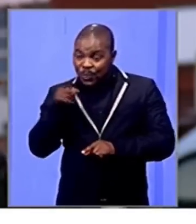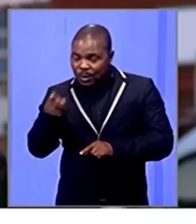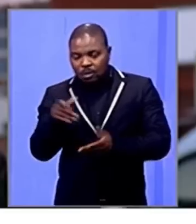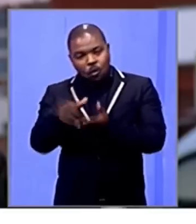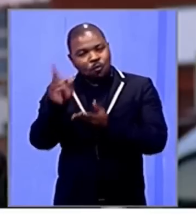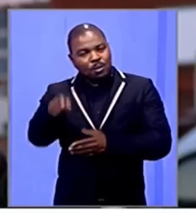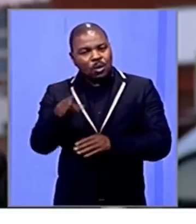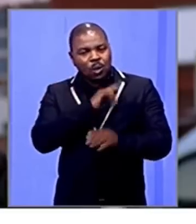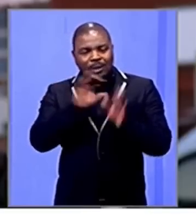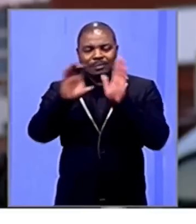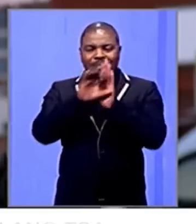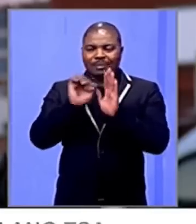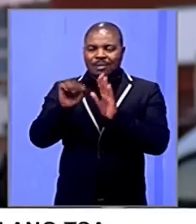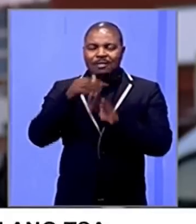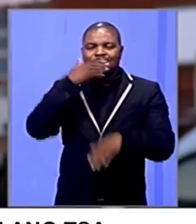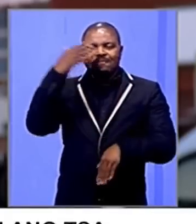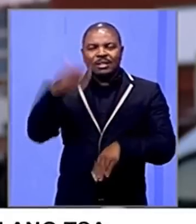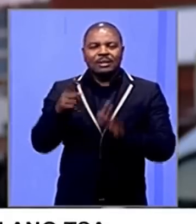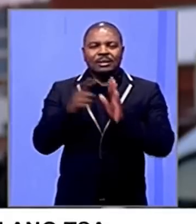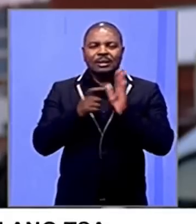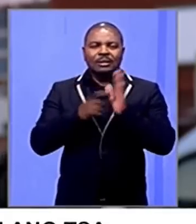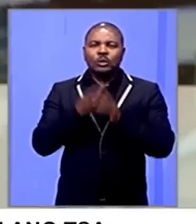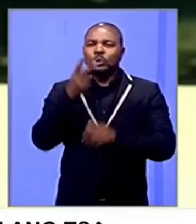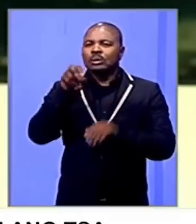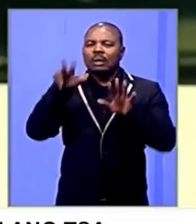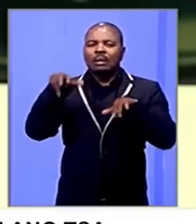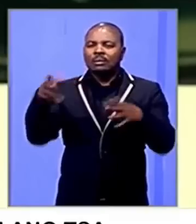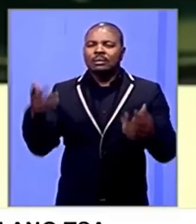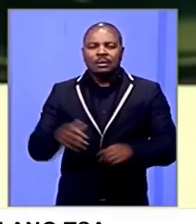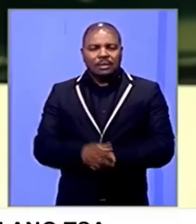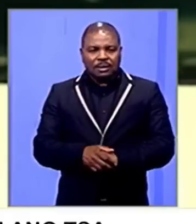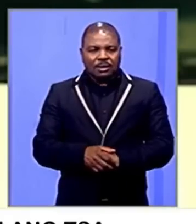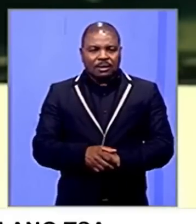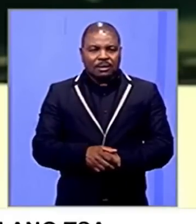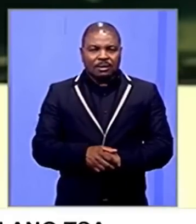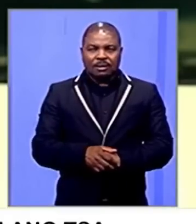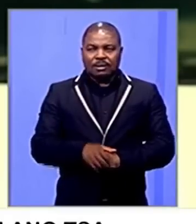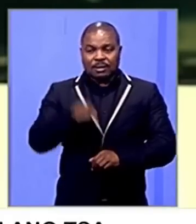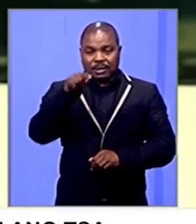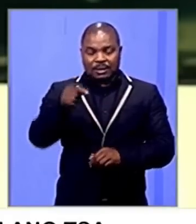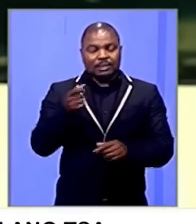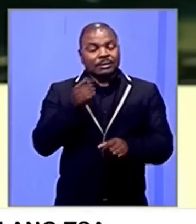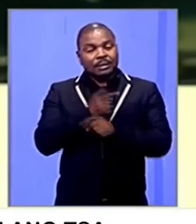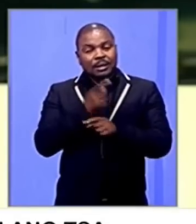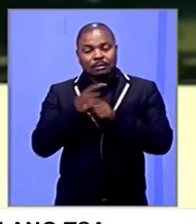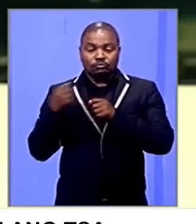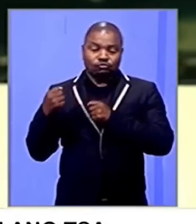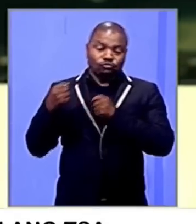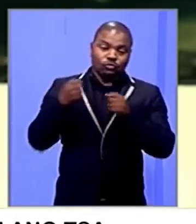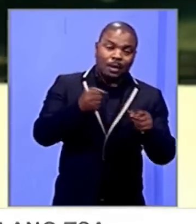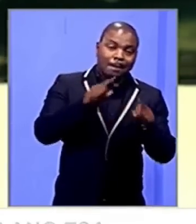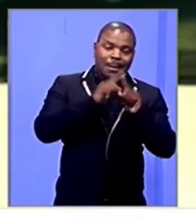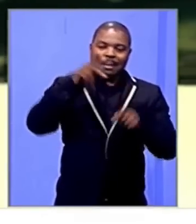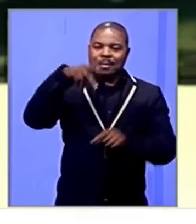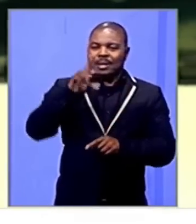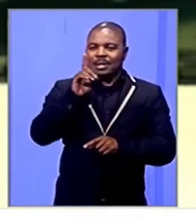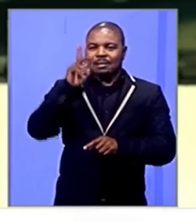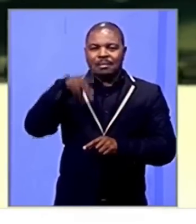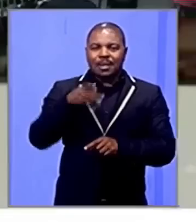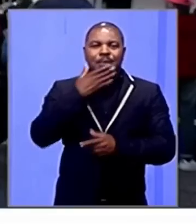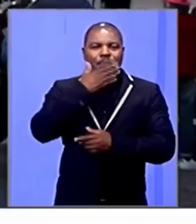e sa le di-desk tsa teng di ferfala 2018. Re na le di-driver tse di reiang di-taxi ba sena di-PDP le